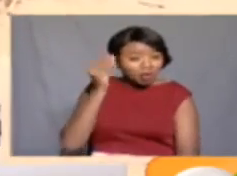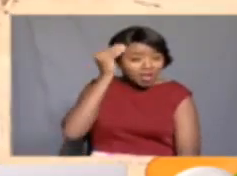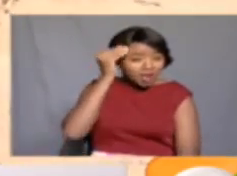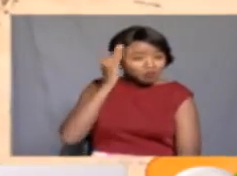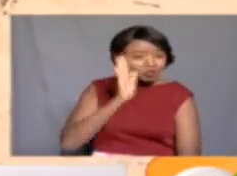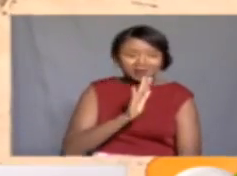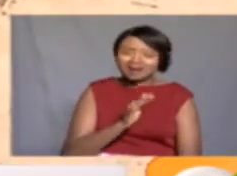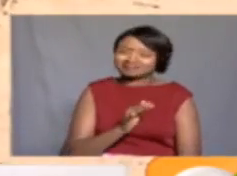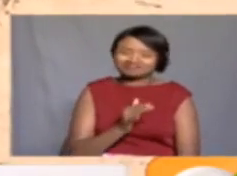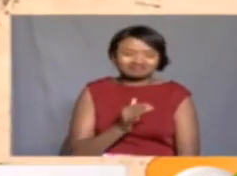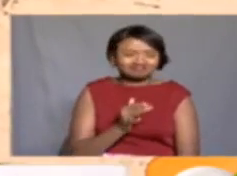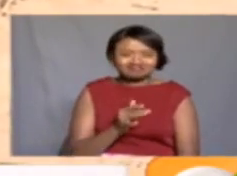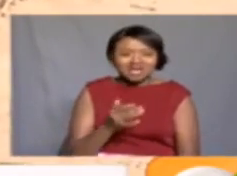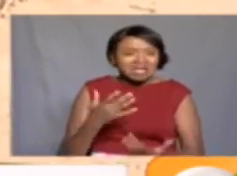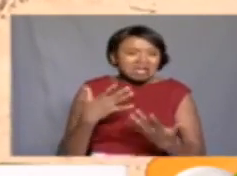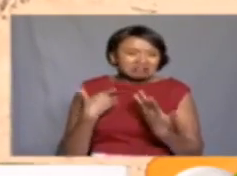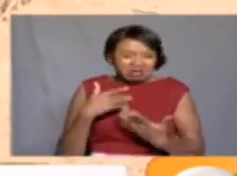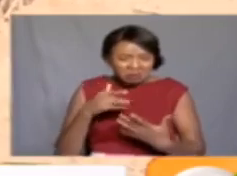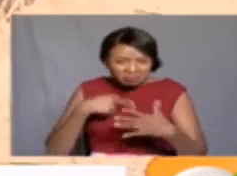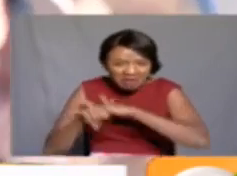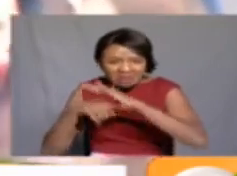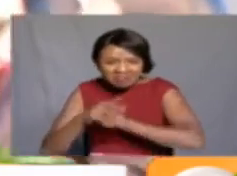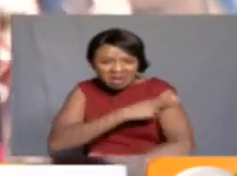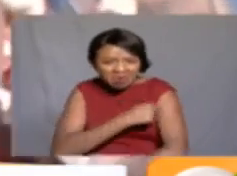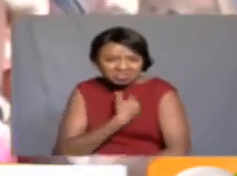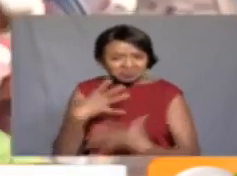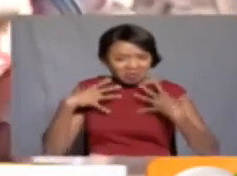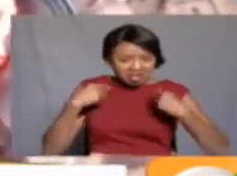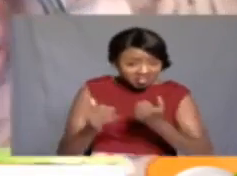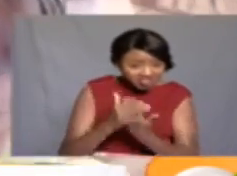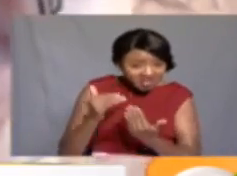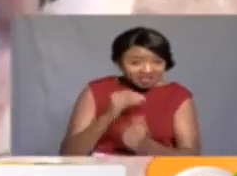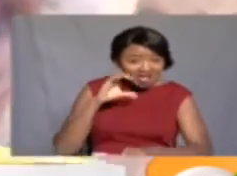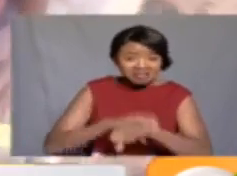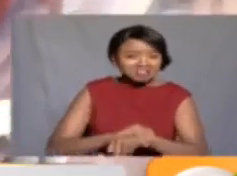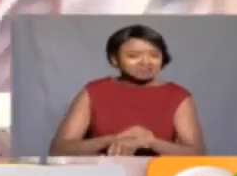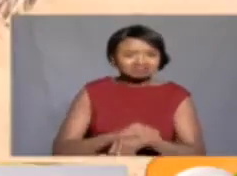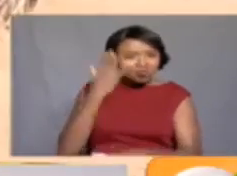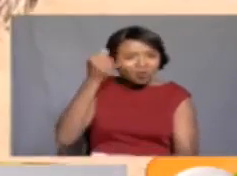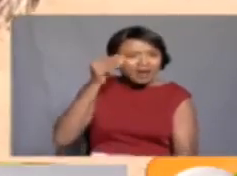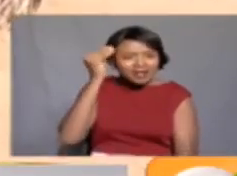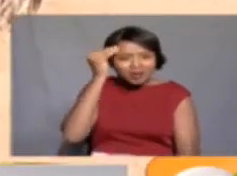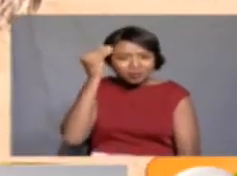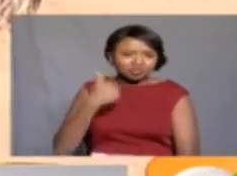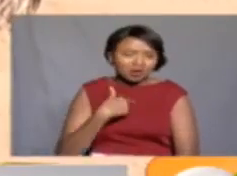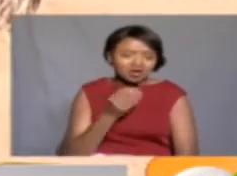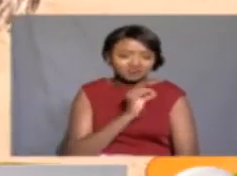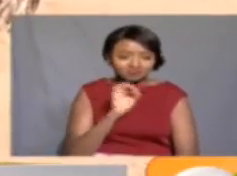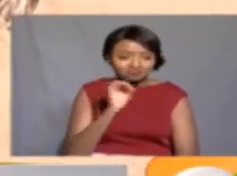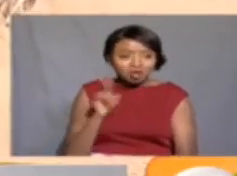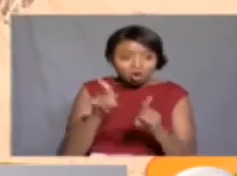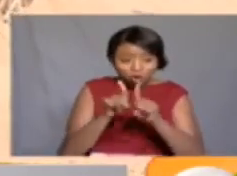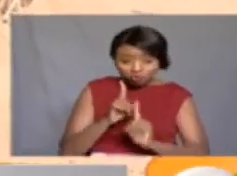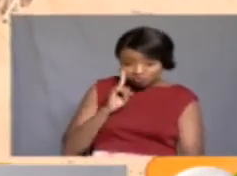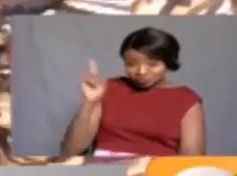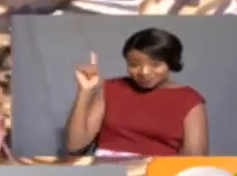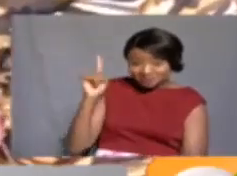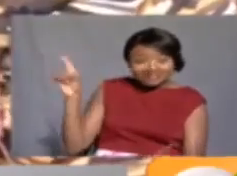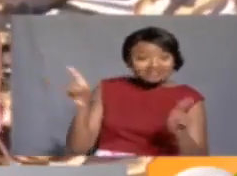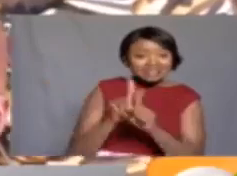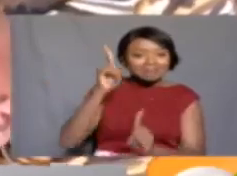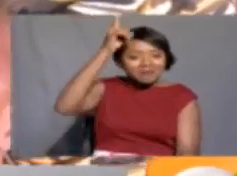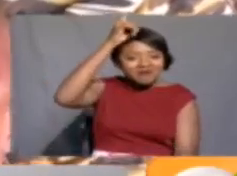to poor health-seeking behaviors. Ajon is responsible for 93 homes. He is even referred to as the village doctor.